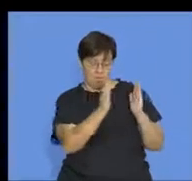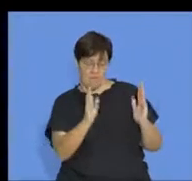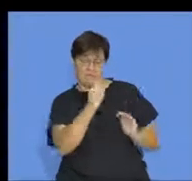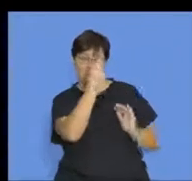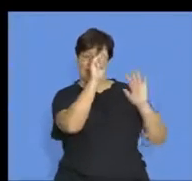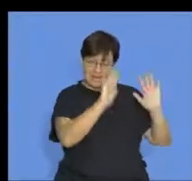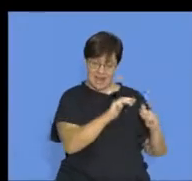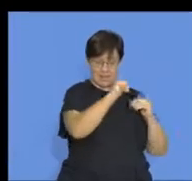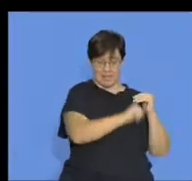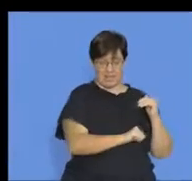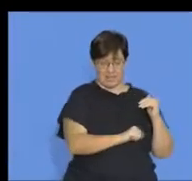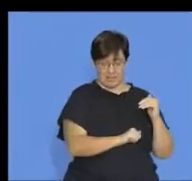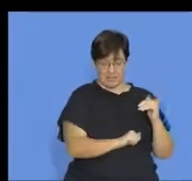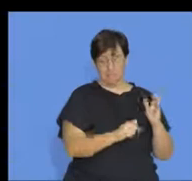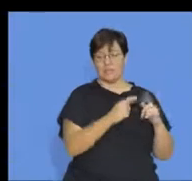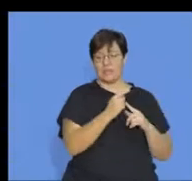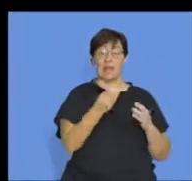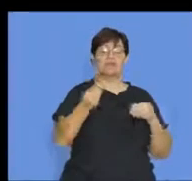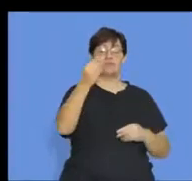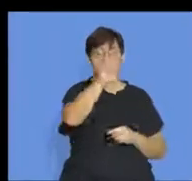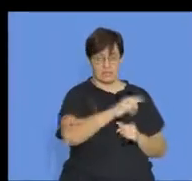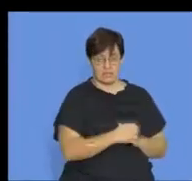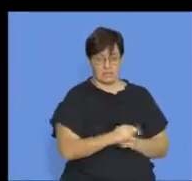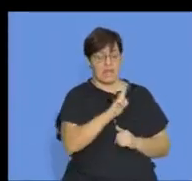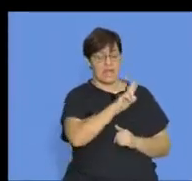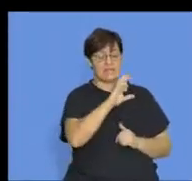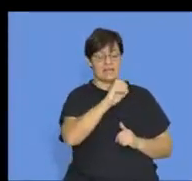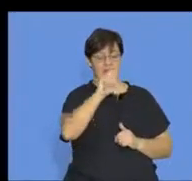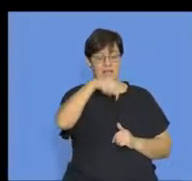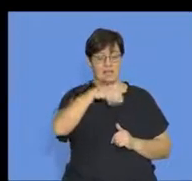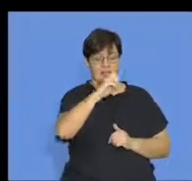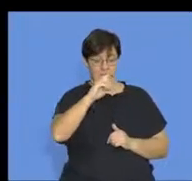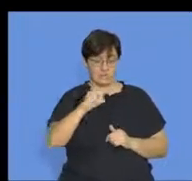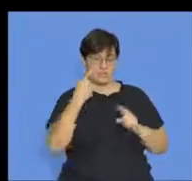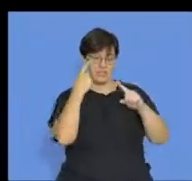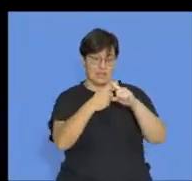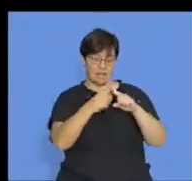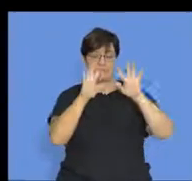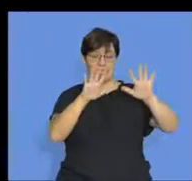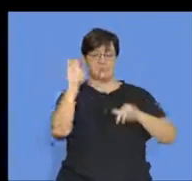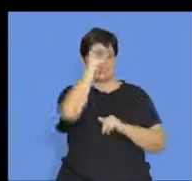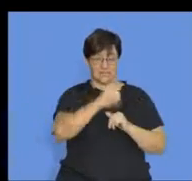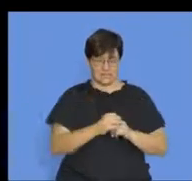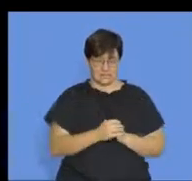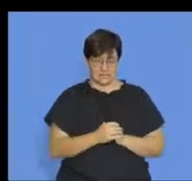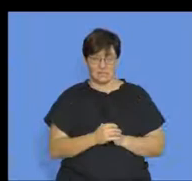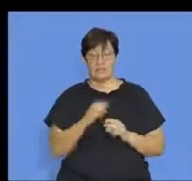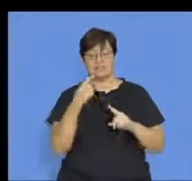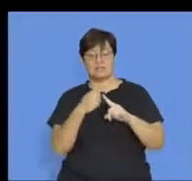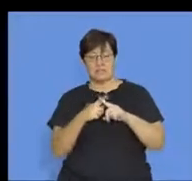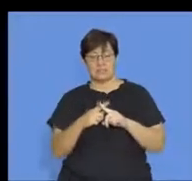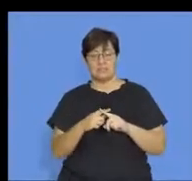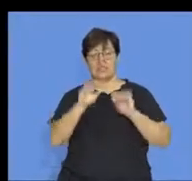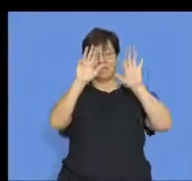So for the first 9 months, her interest would be as follows: 800,000 times